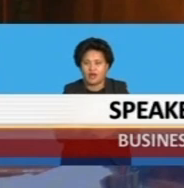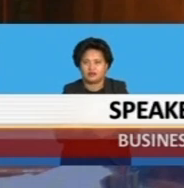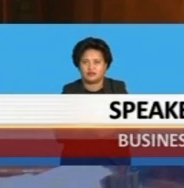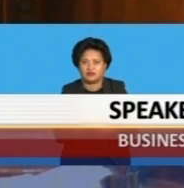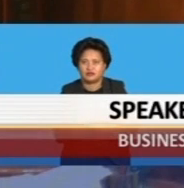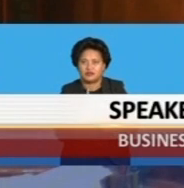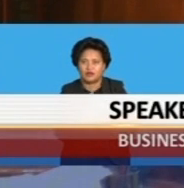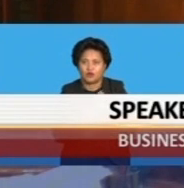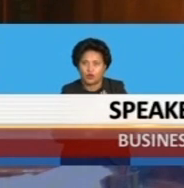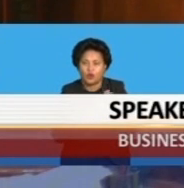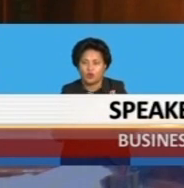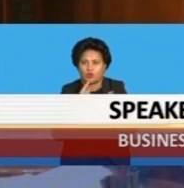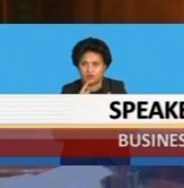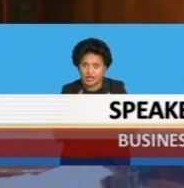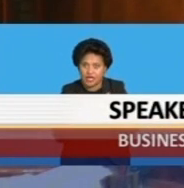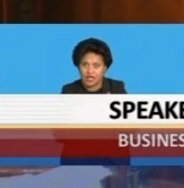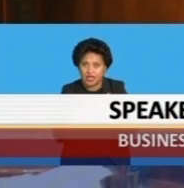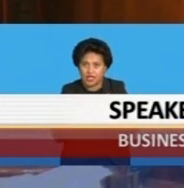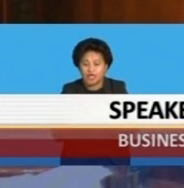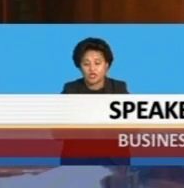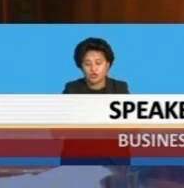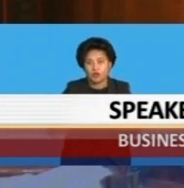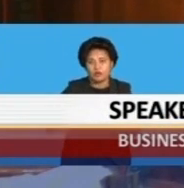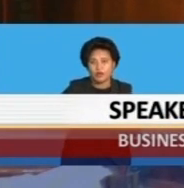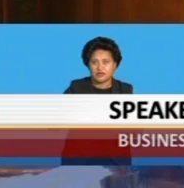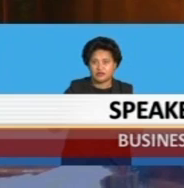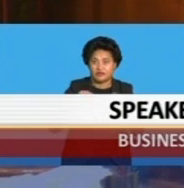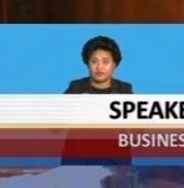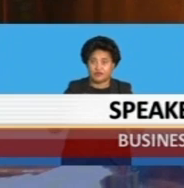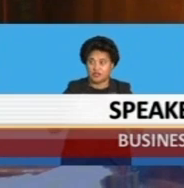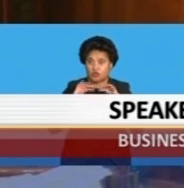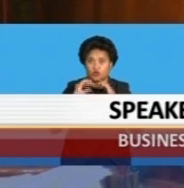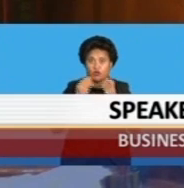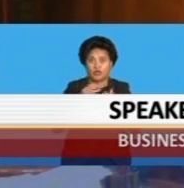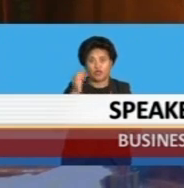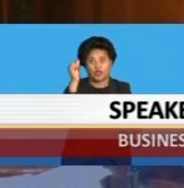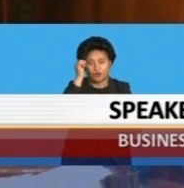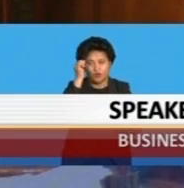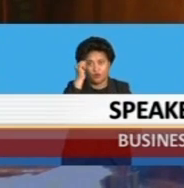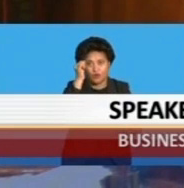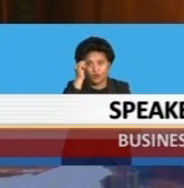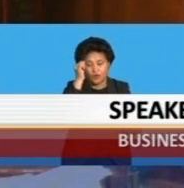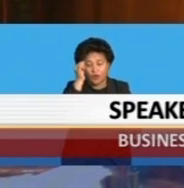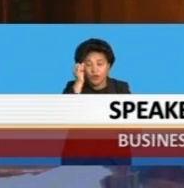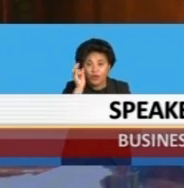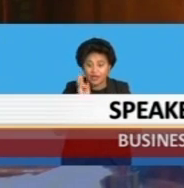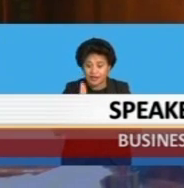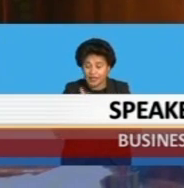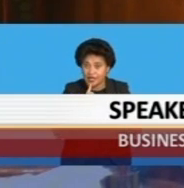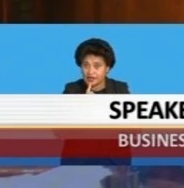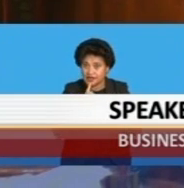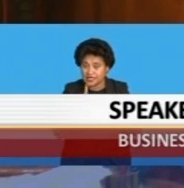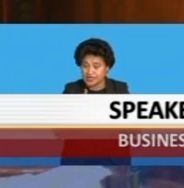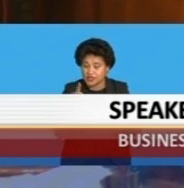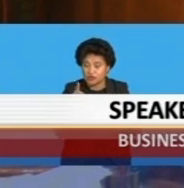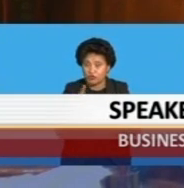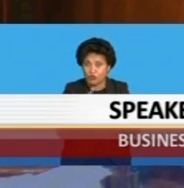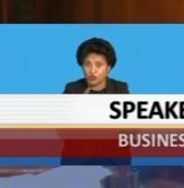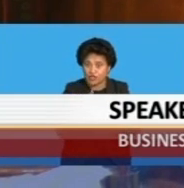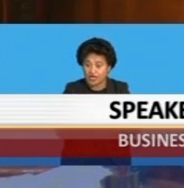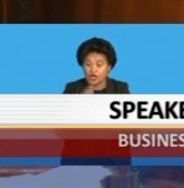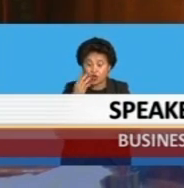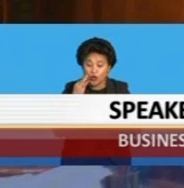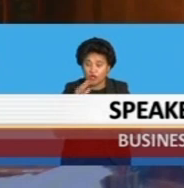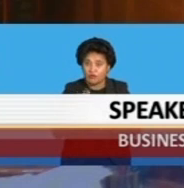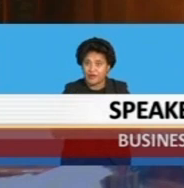as the members of the Business Committee are aware, I stressed that the questions prepared should be